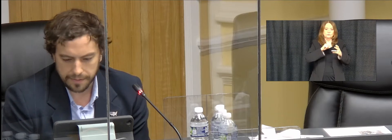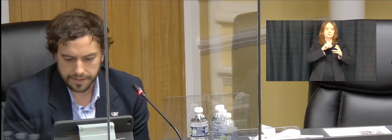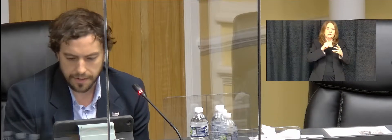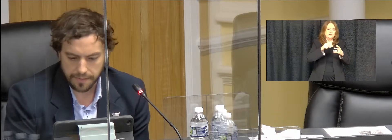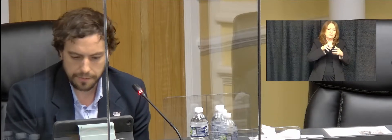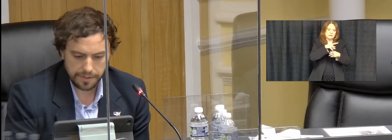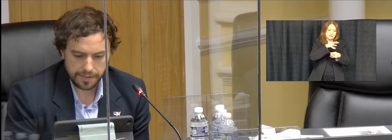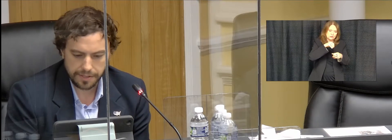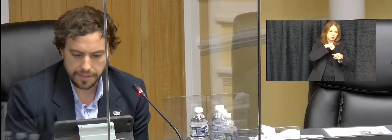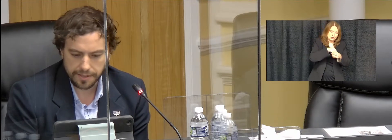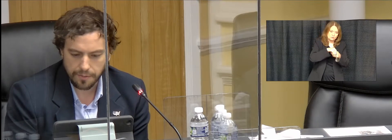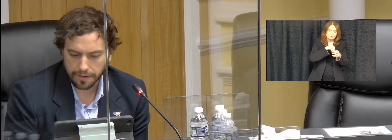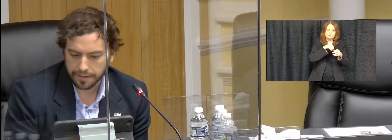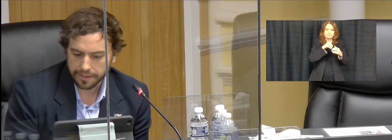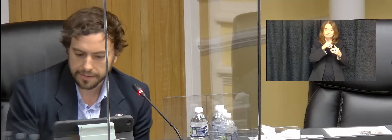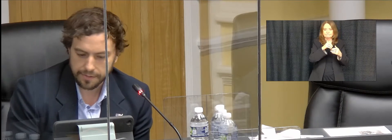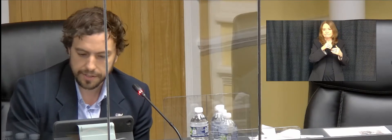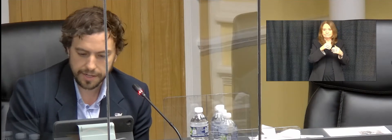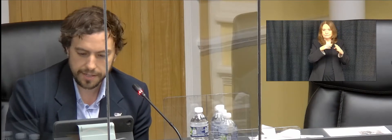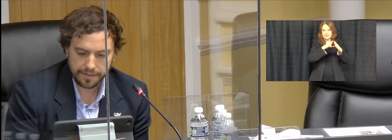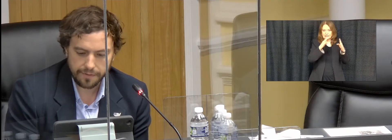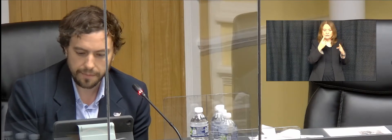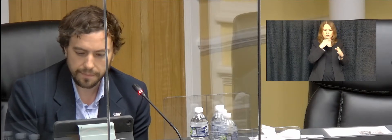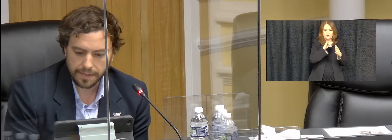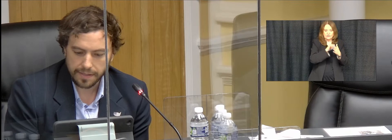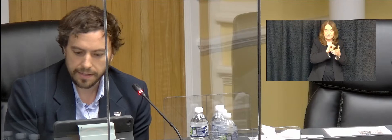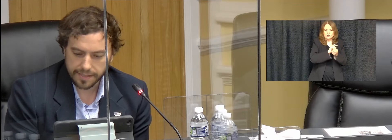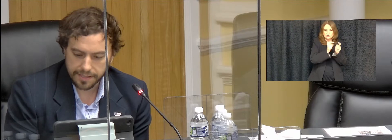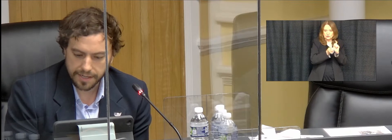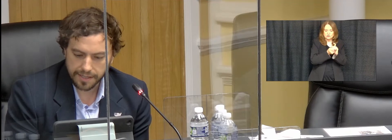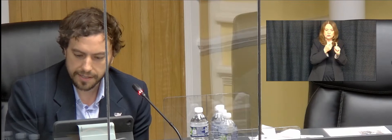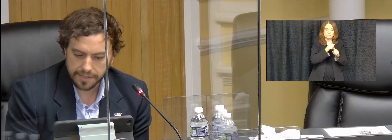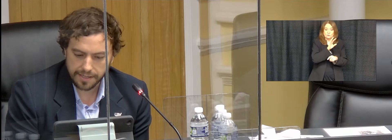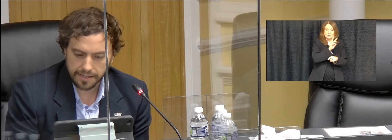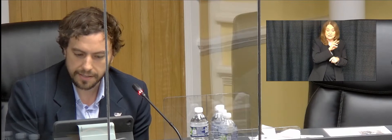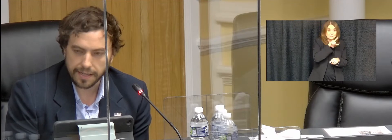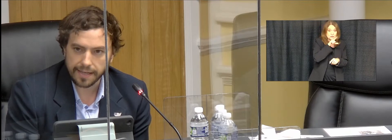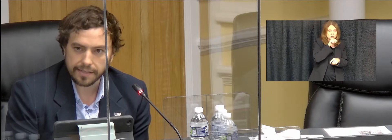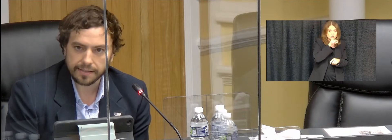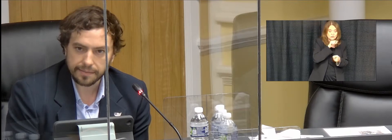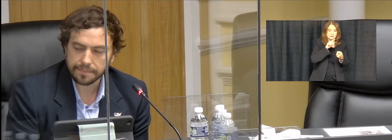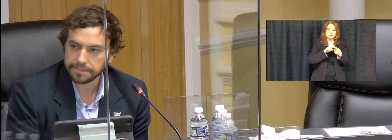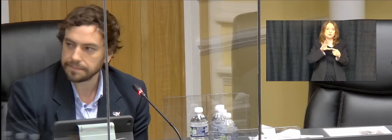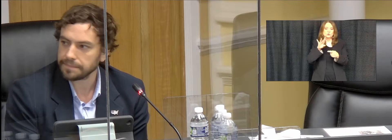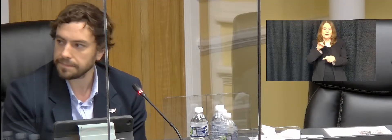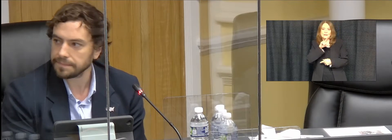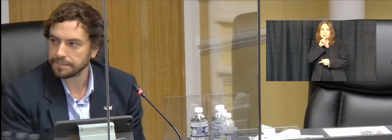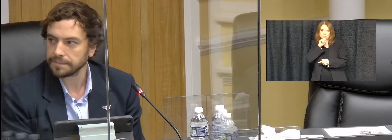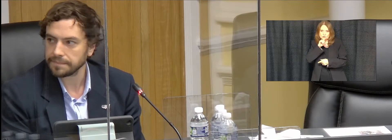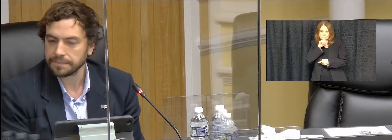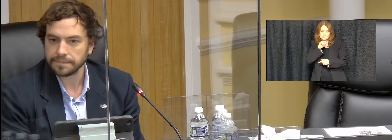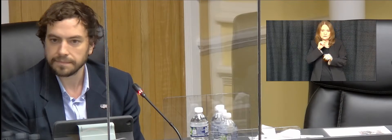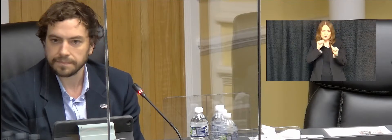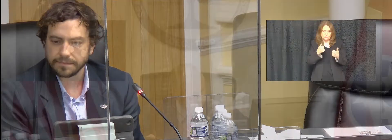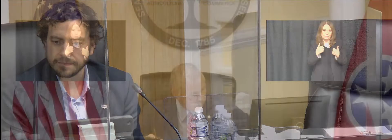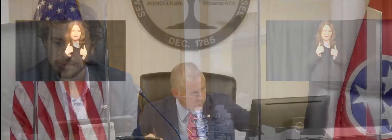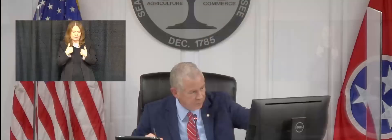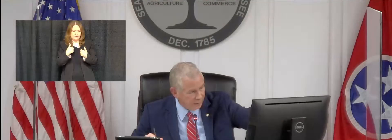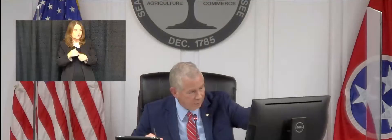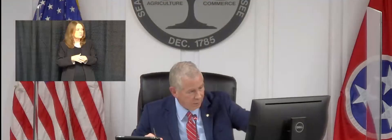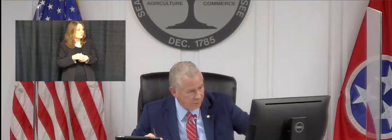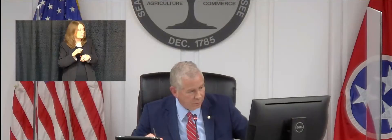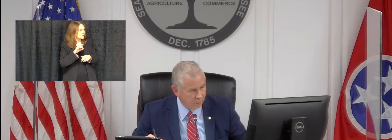well. So it would just adjust accordingly. So it's just changing it from 6 chickens to 8. All right,